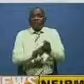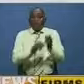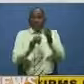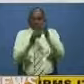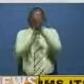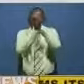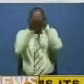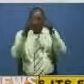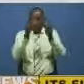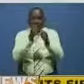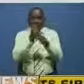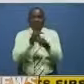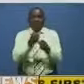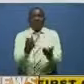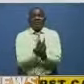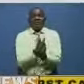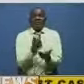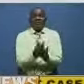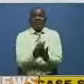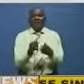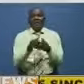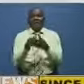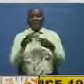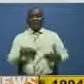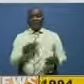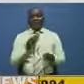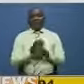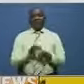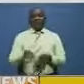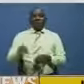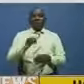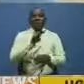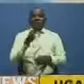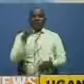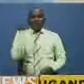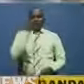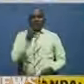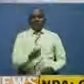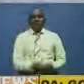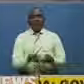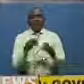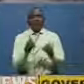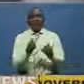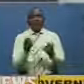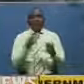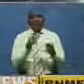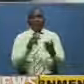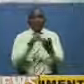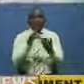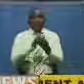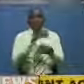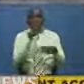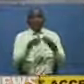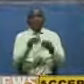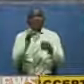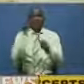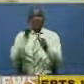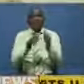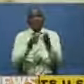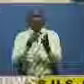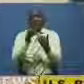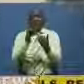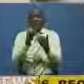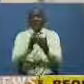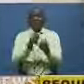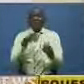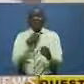to make Ghana the leading healthcare destination in West Africa. So, on completion, each unit will have